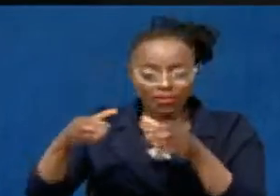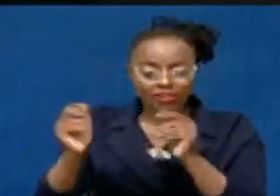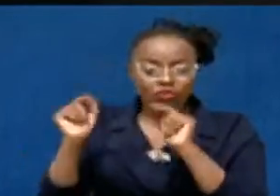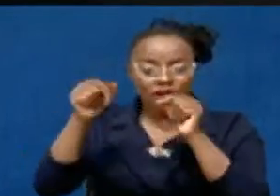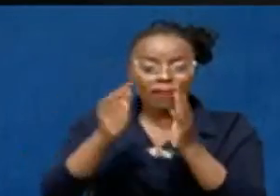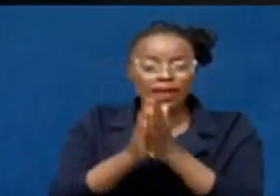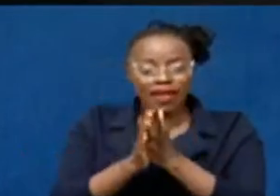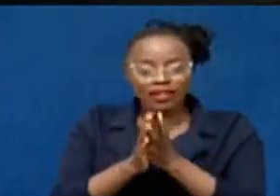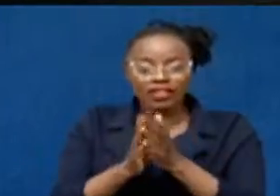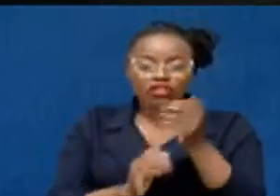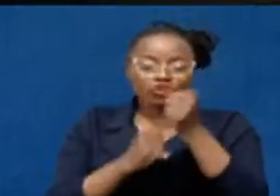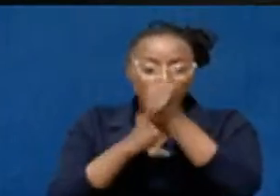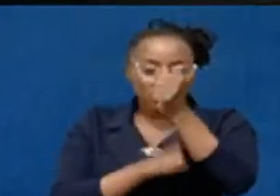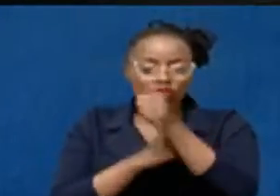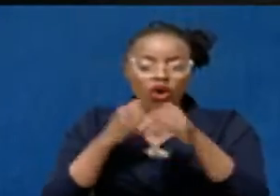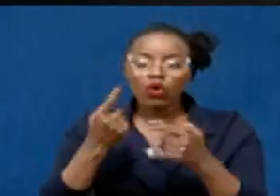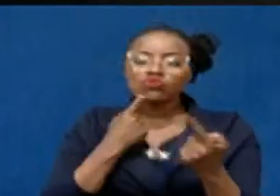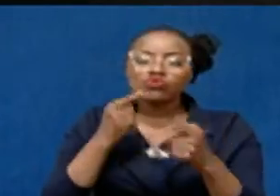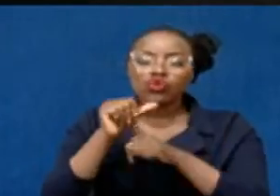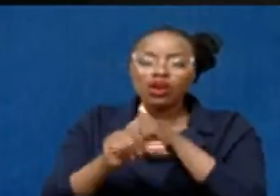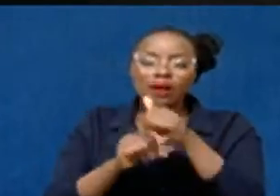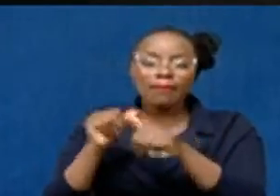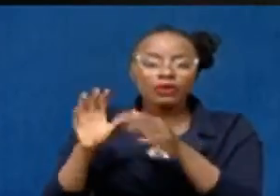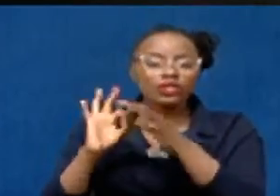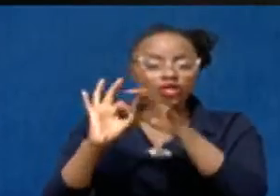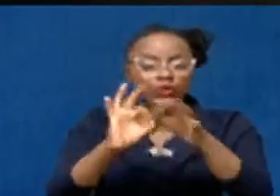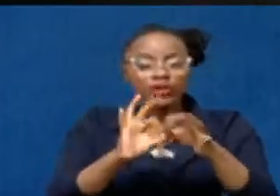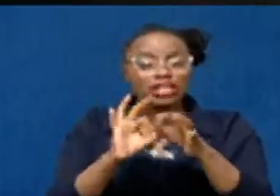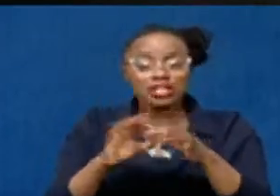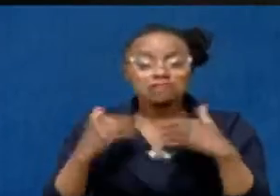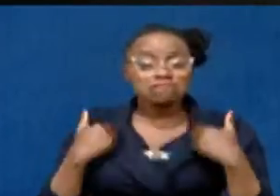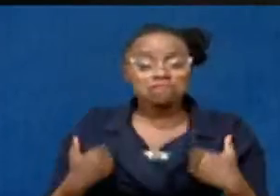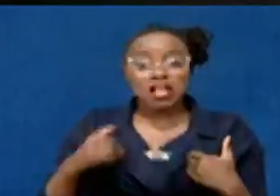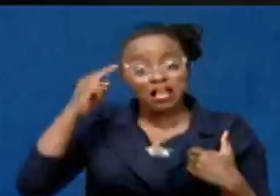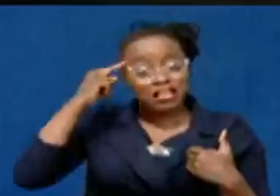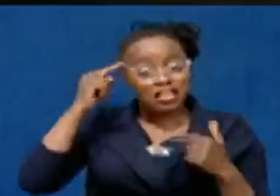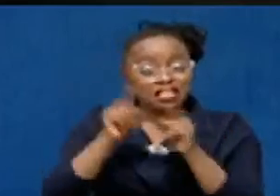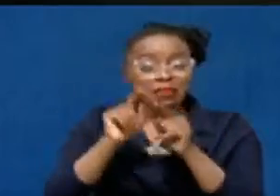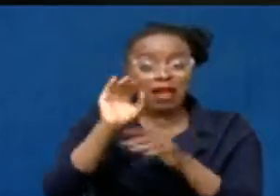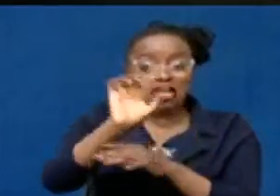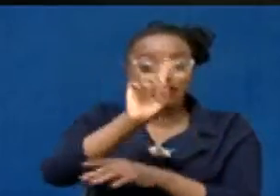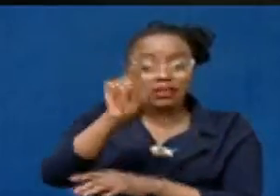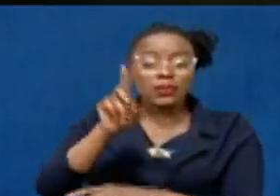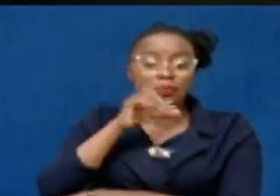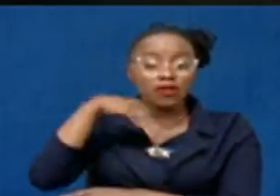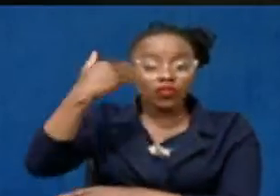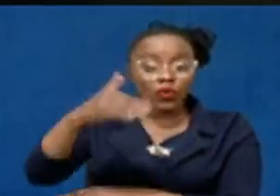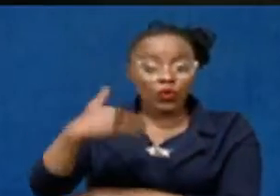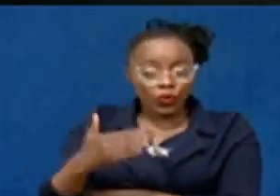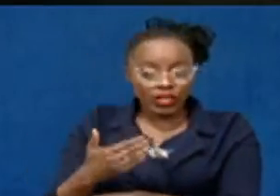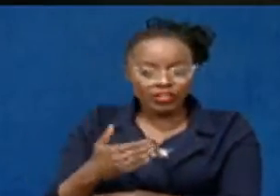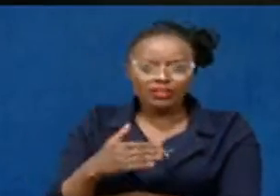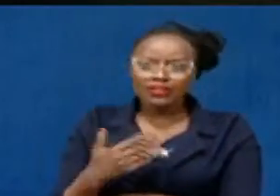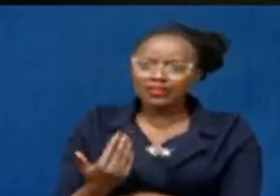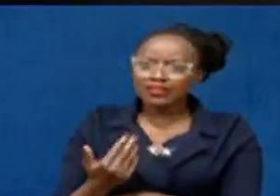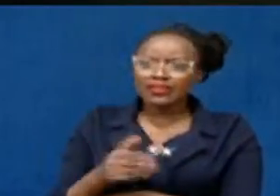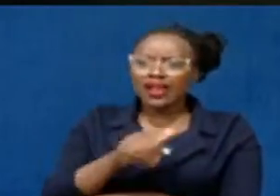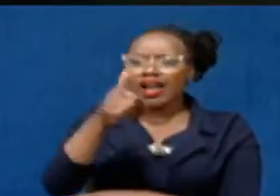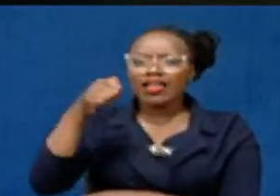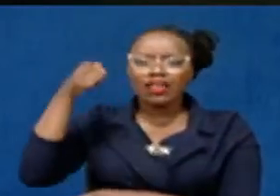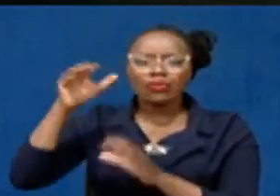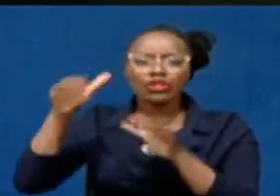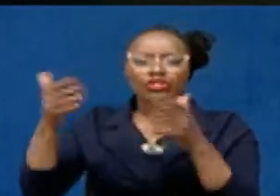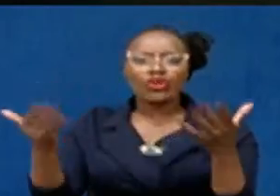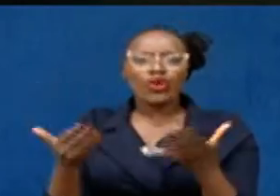you know, endorse this candidate or to speak about unity. And for me, again, I mean, I think I asked this question time and again on the show, where are the